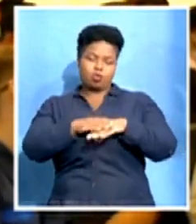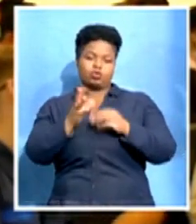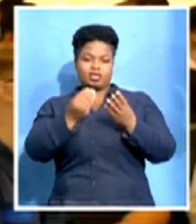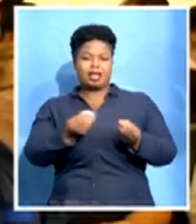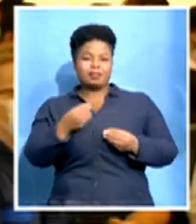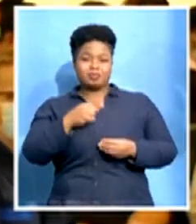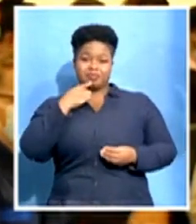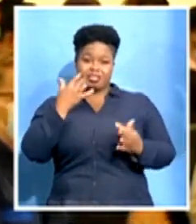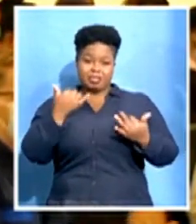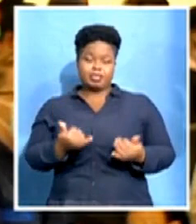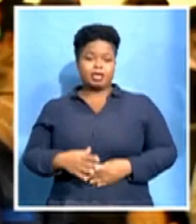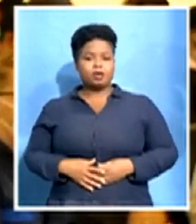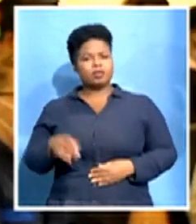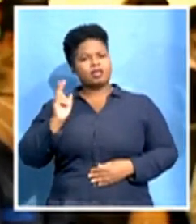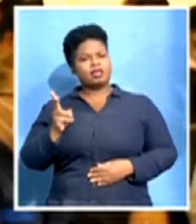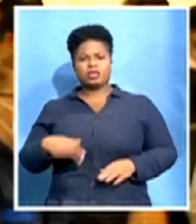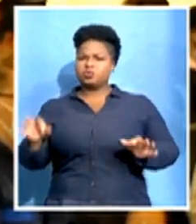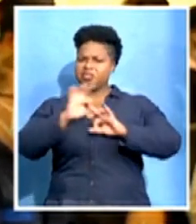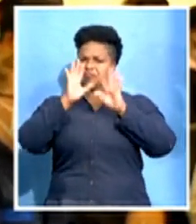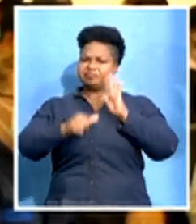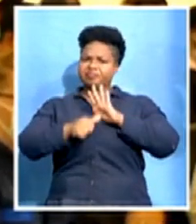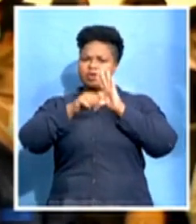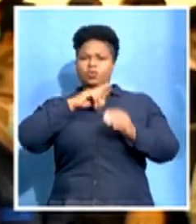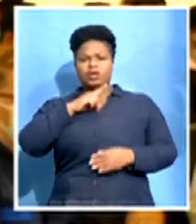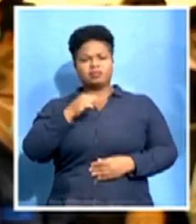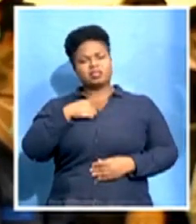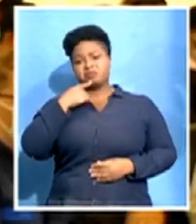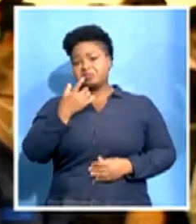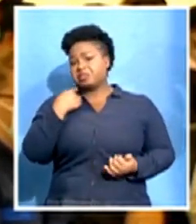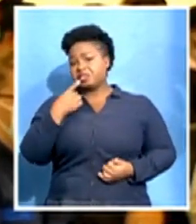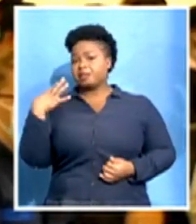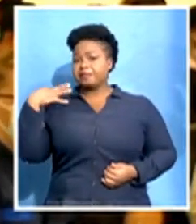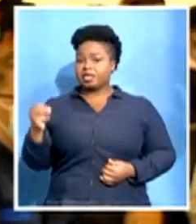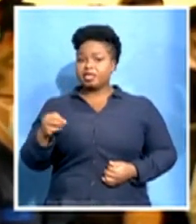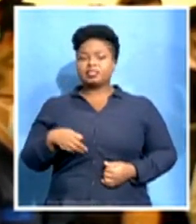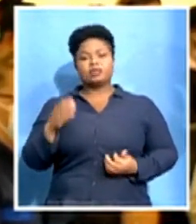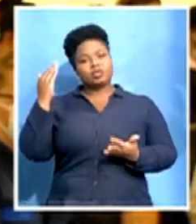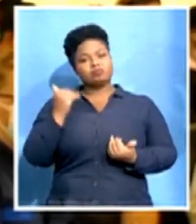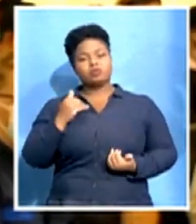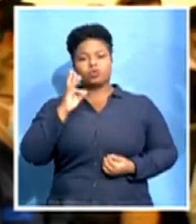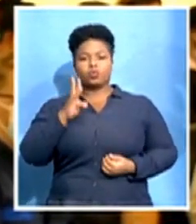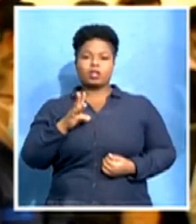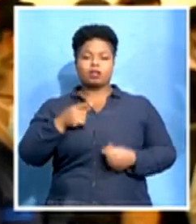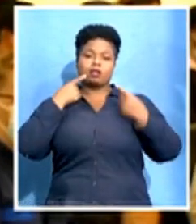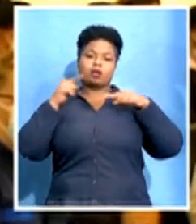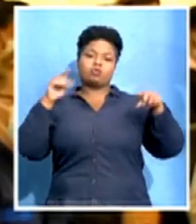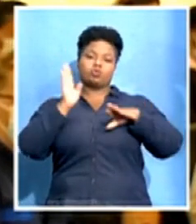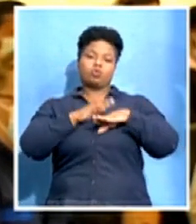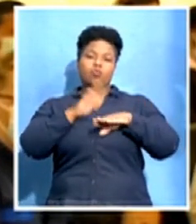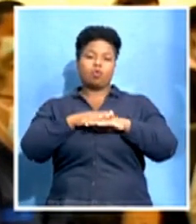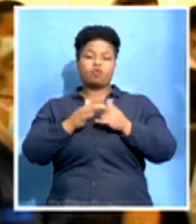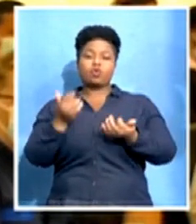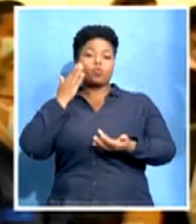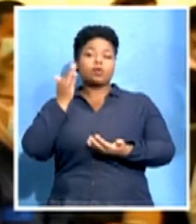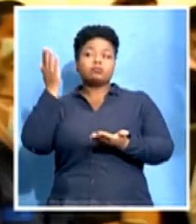key, Desiree, is that I do understand that the Minister is expected to make further announcements on the arrival of vaccines in the